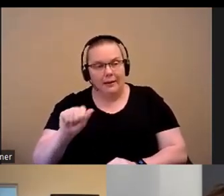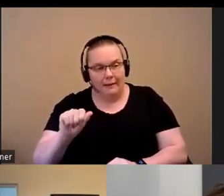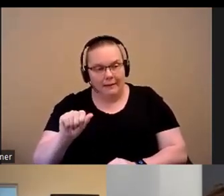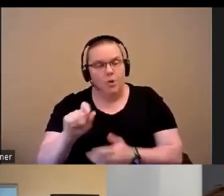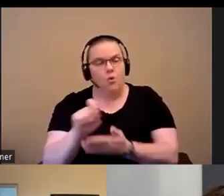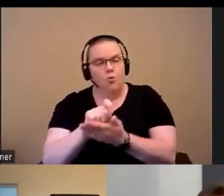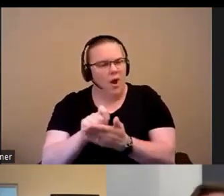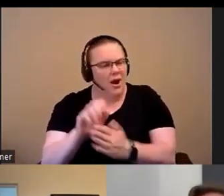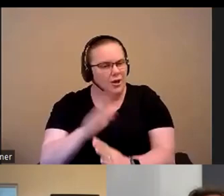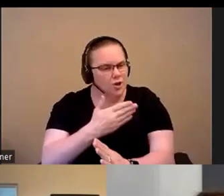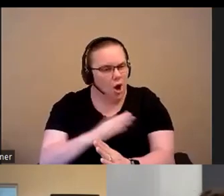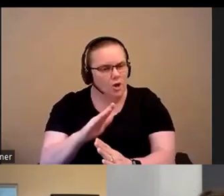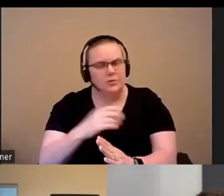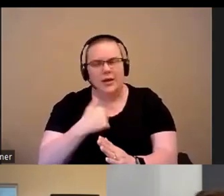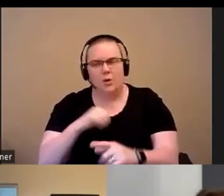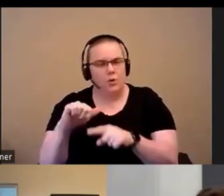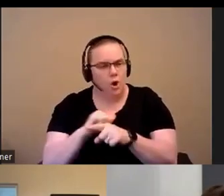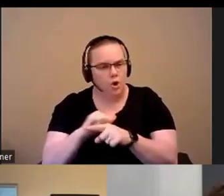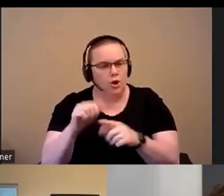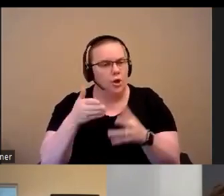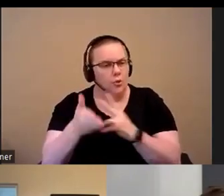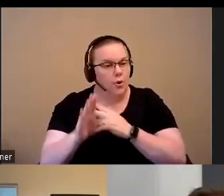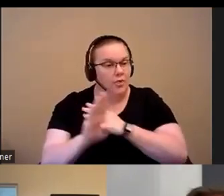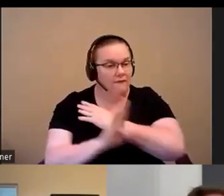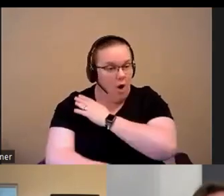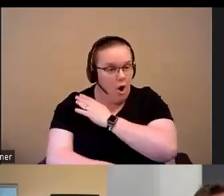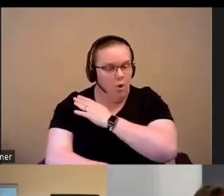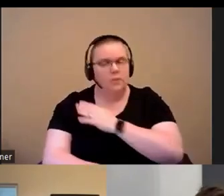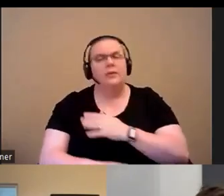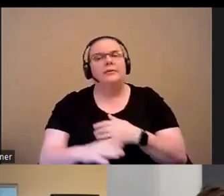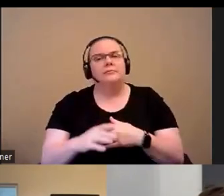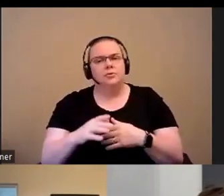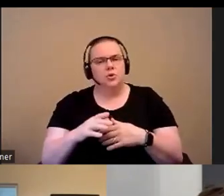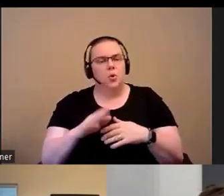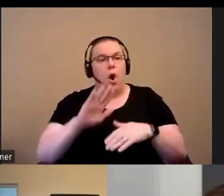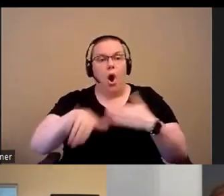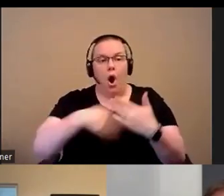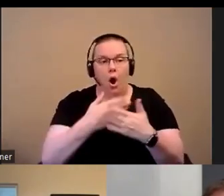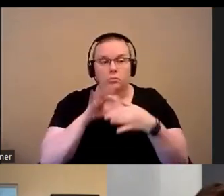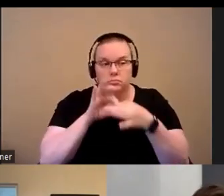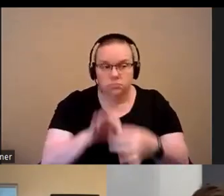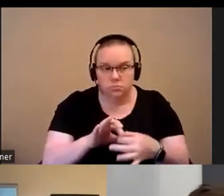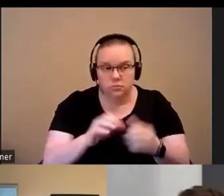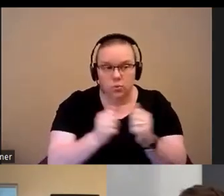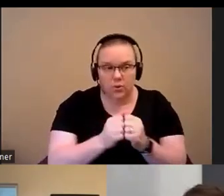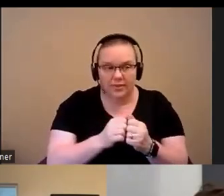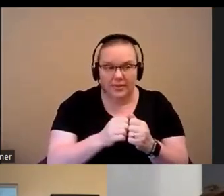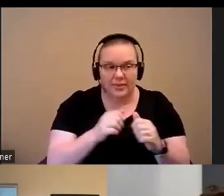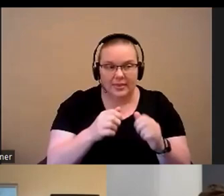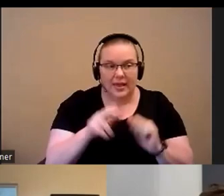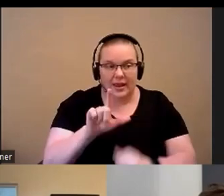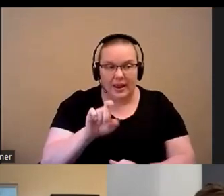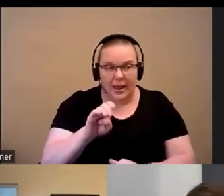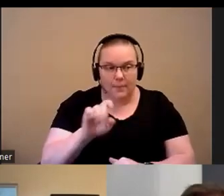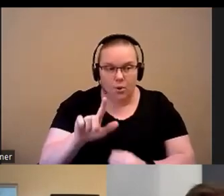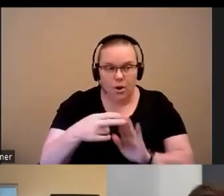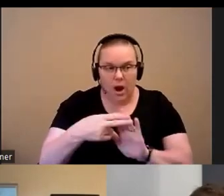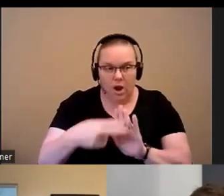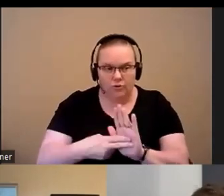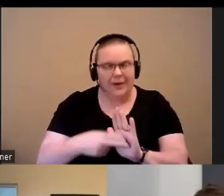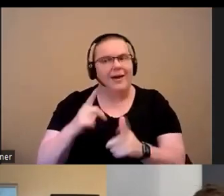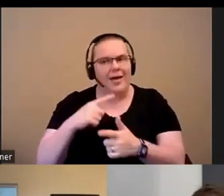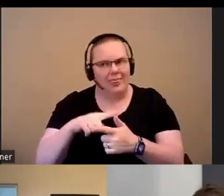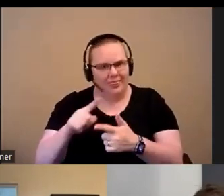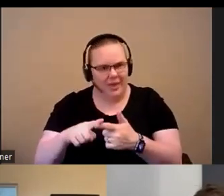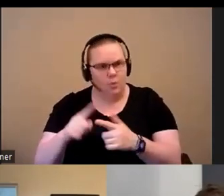through the fall. And all of that is part of that label. It's all pursuant to that label contract. And then we're going to be recording in the fall. And